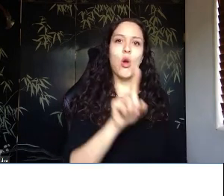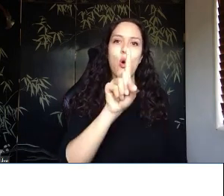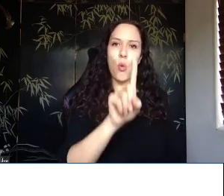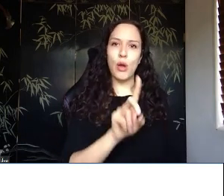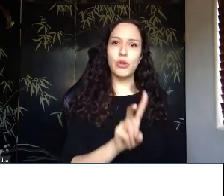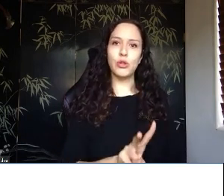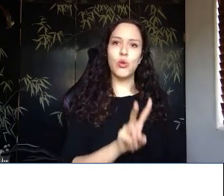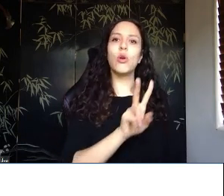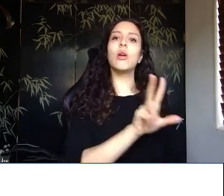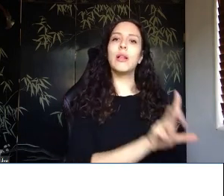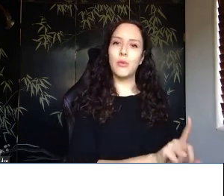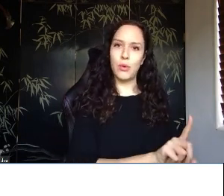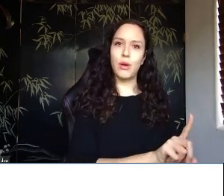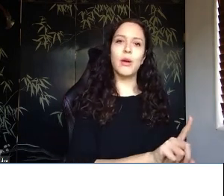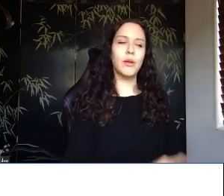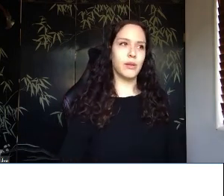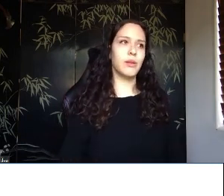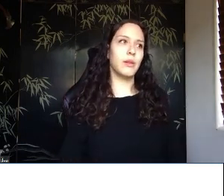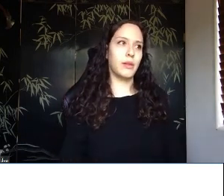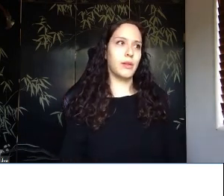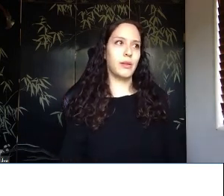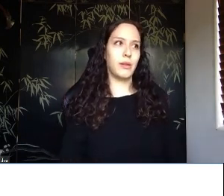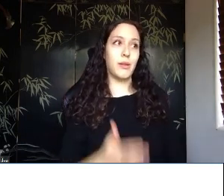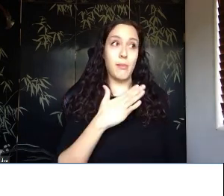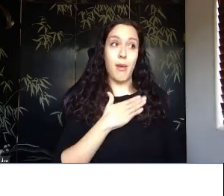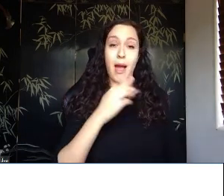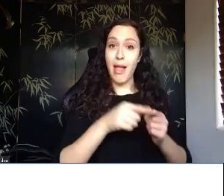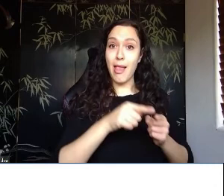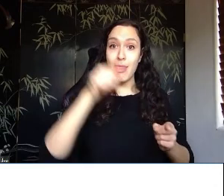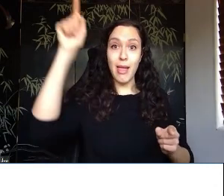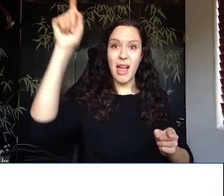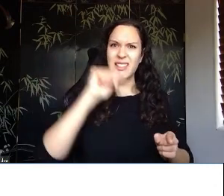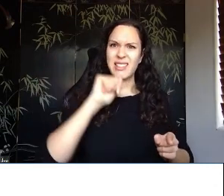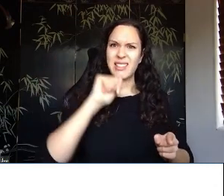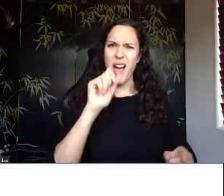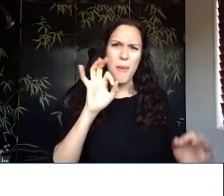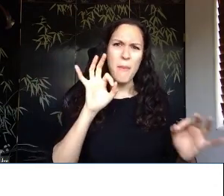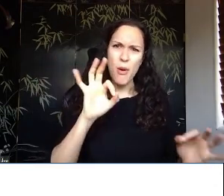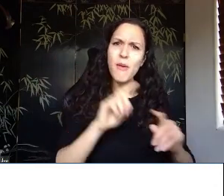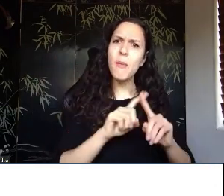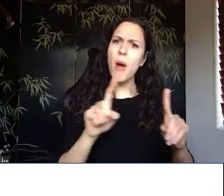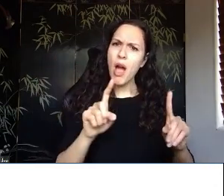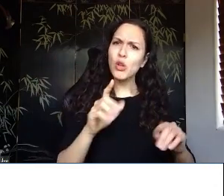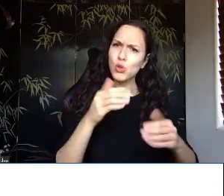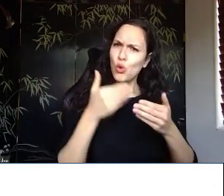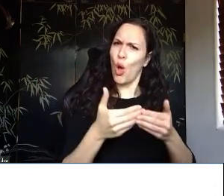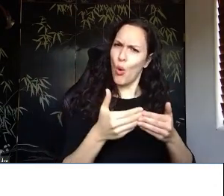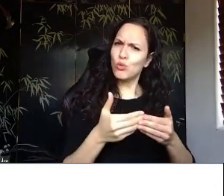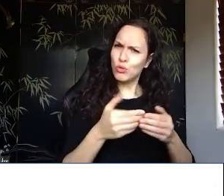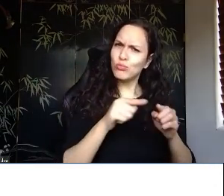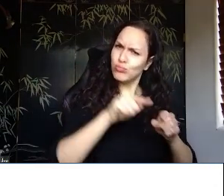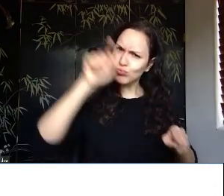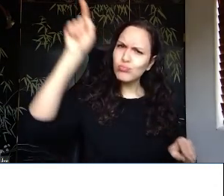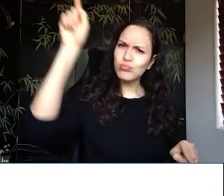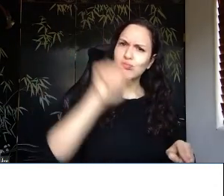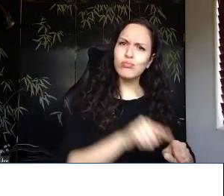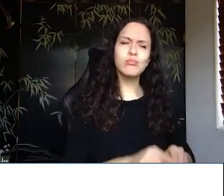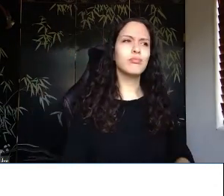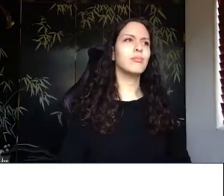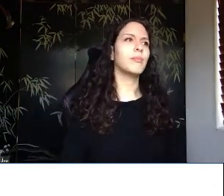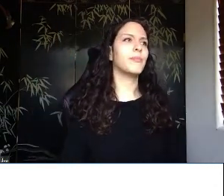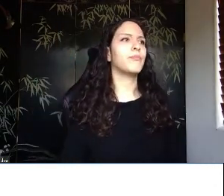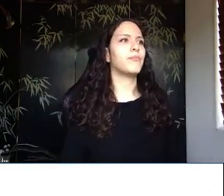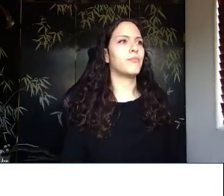Down 2. As you can see, my line was not perfect, but it's pretty accurate by just redrawing it. So down 2 to left